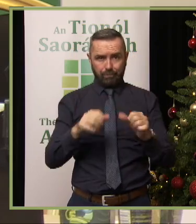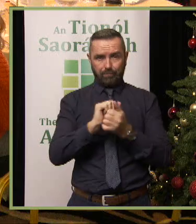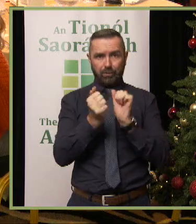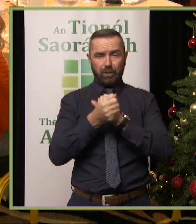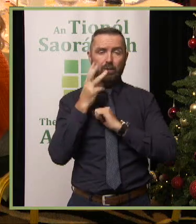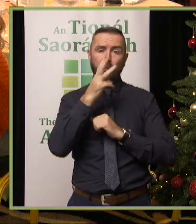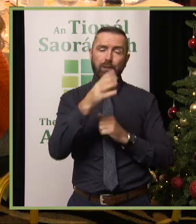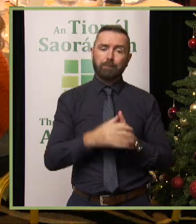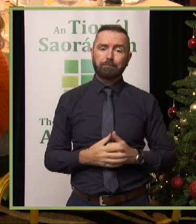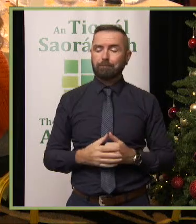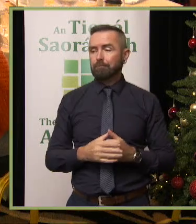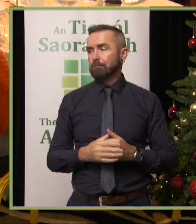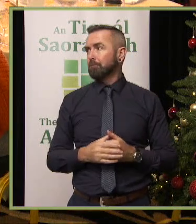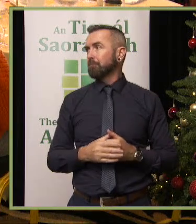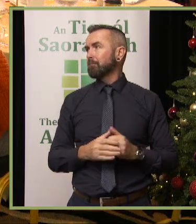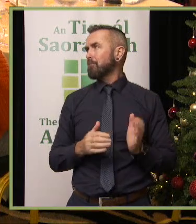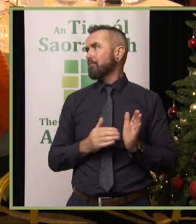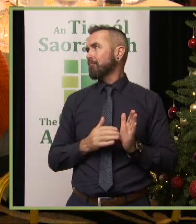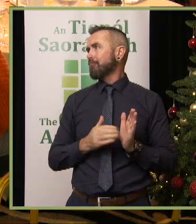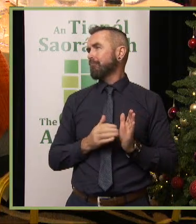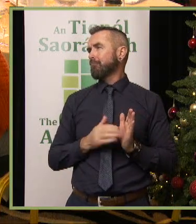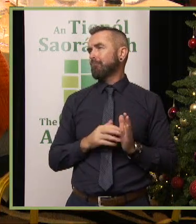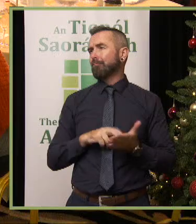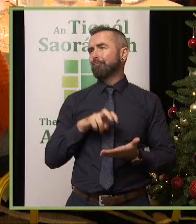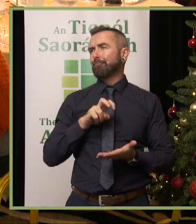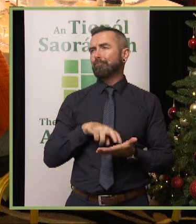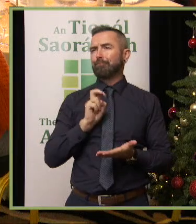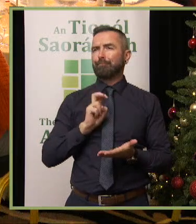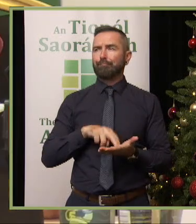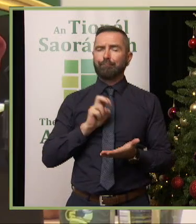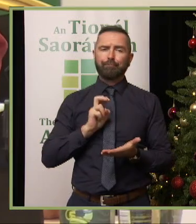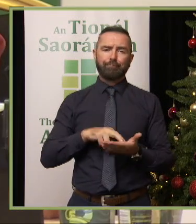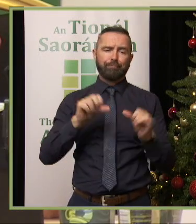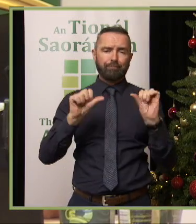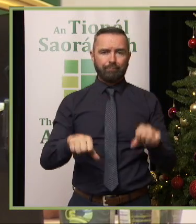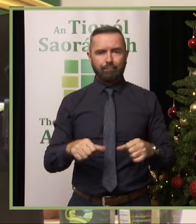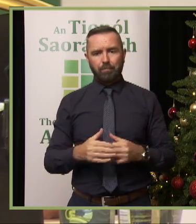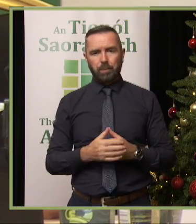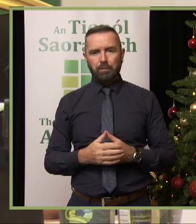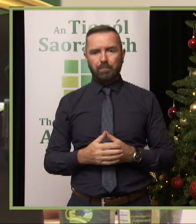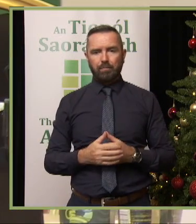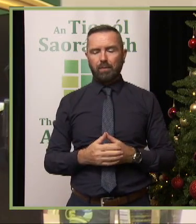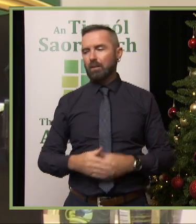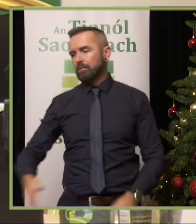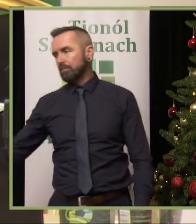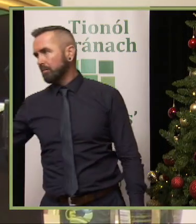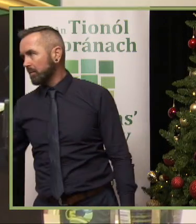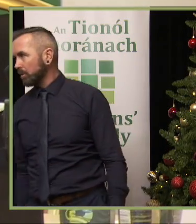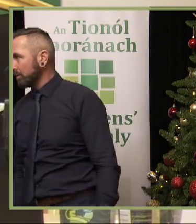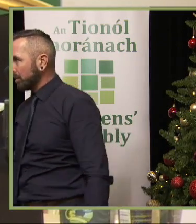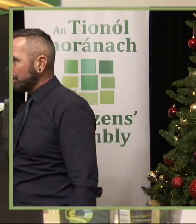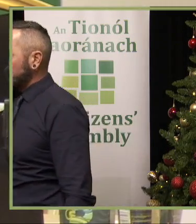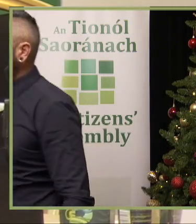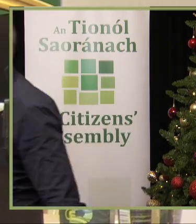wording? Okay, wonderful. That's passed. Thank you. And now it's time for coffee. Well done,